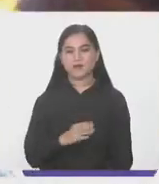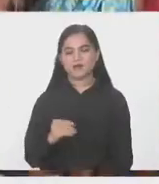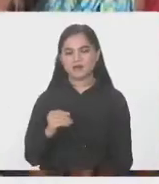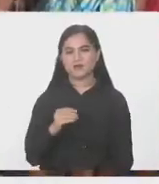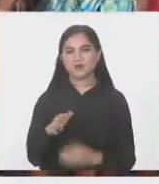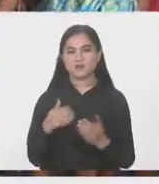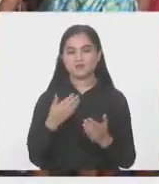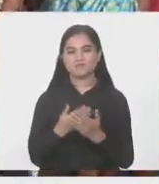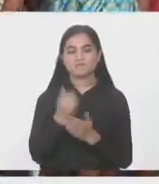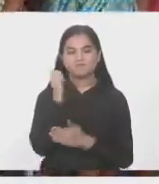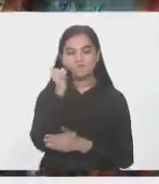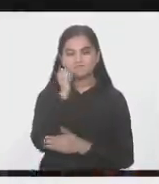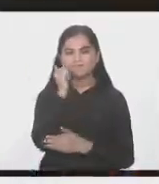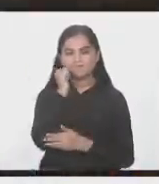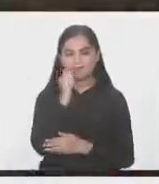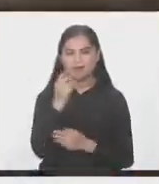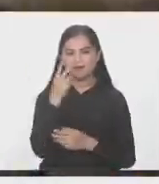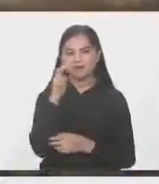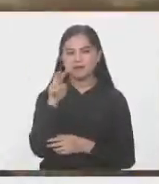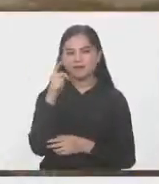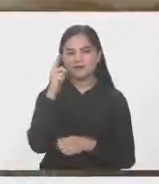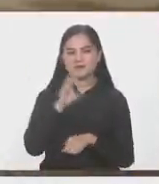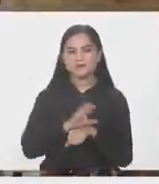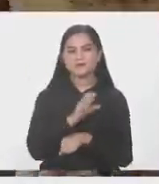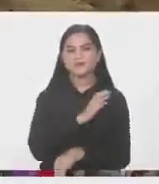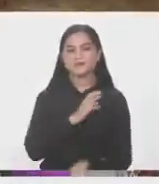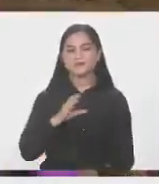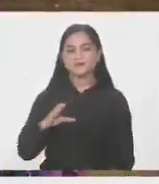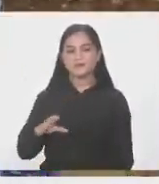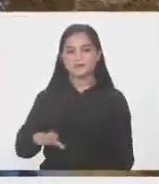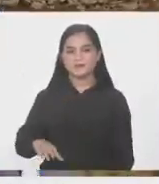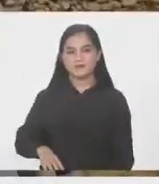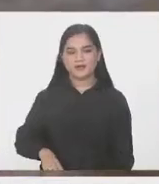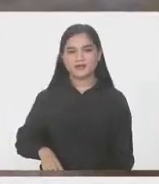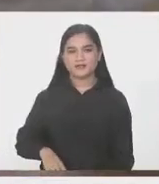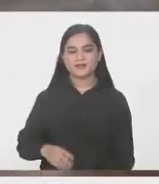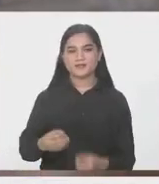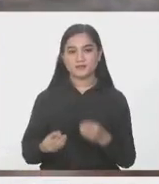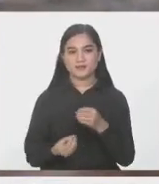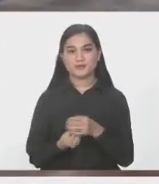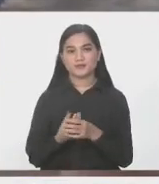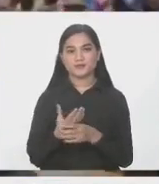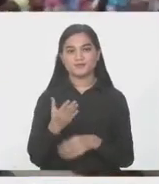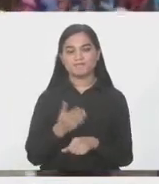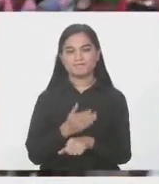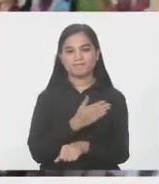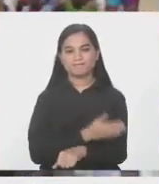passing day, we witness the Church of Christ's phenomenal growth.